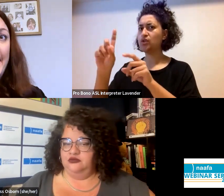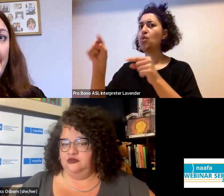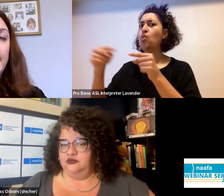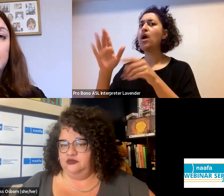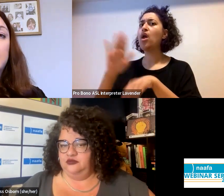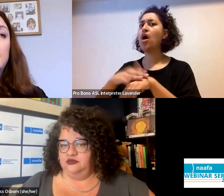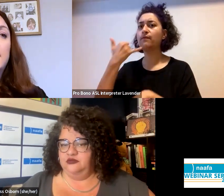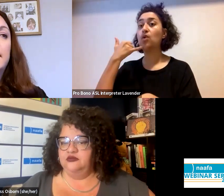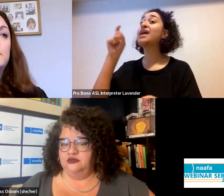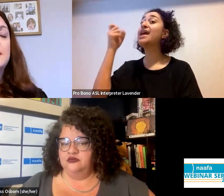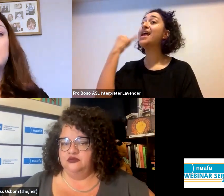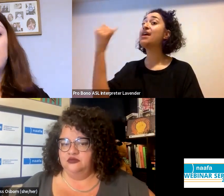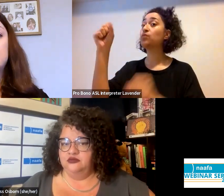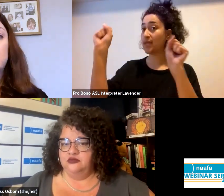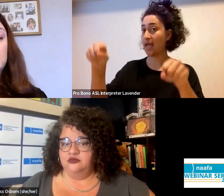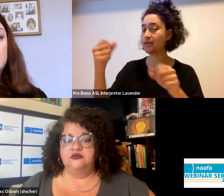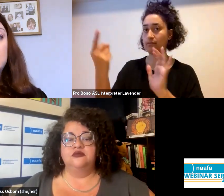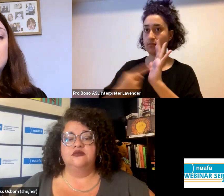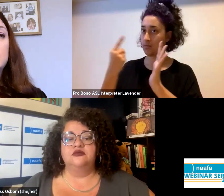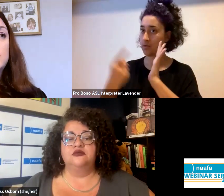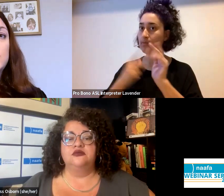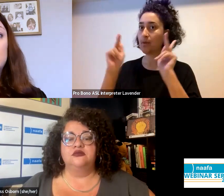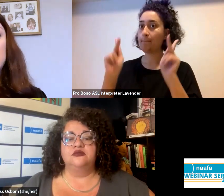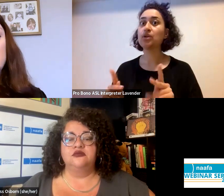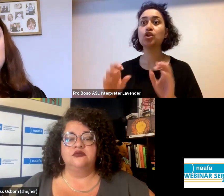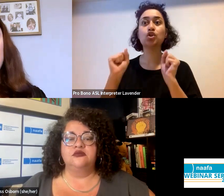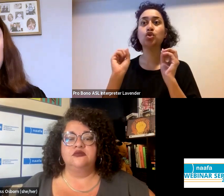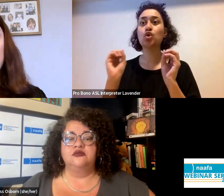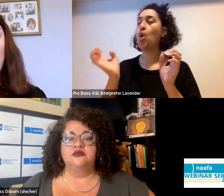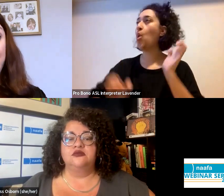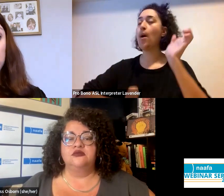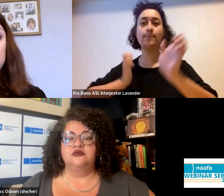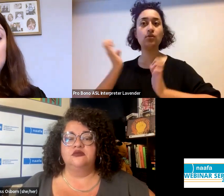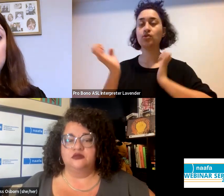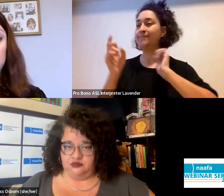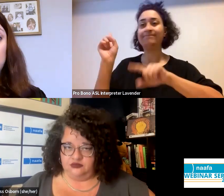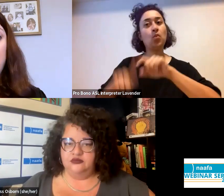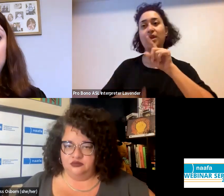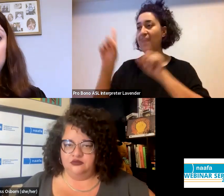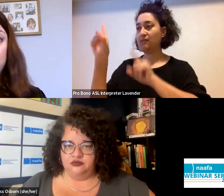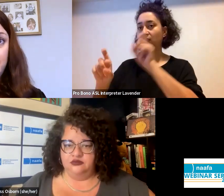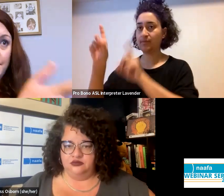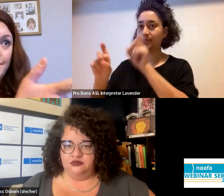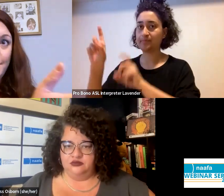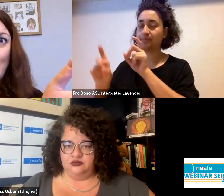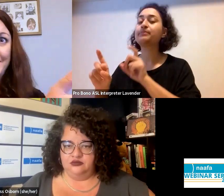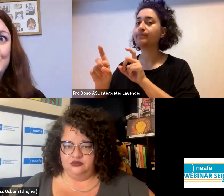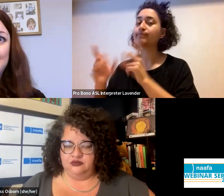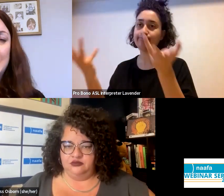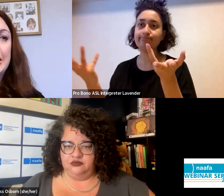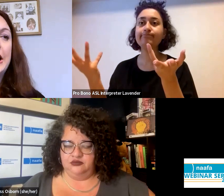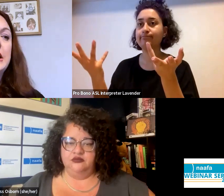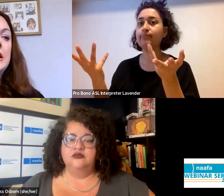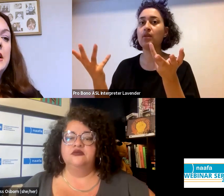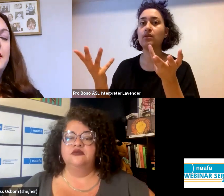if we can. Sometimes the person is just too emotional that we're not able to go into